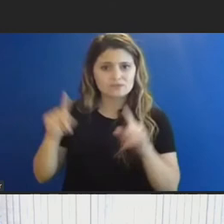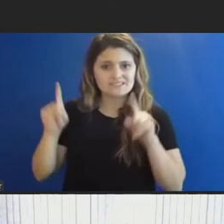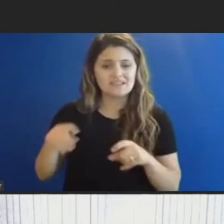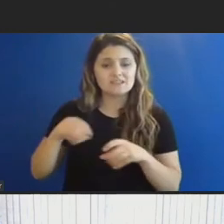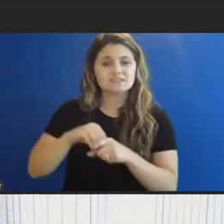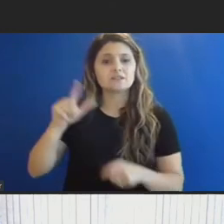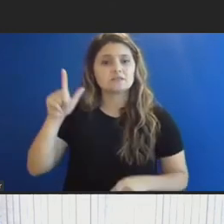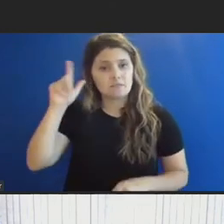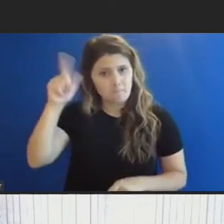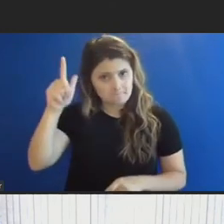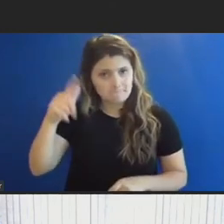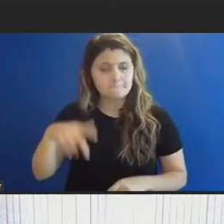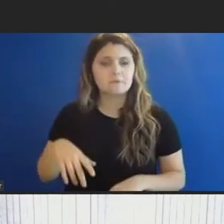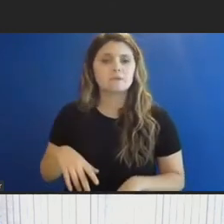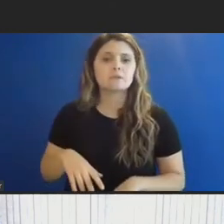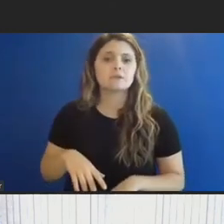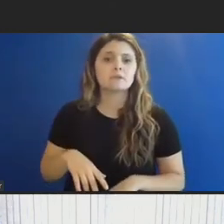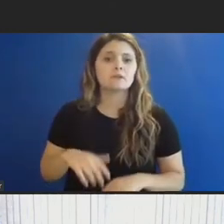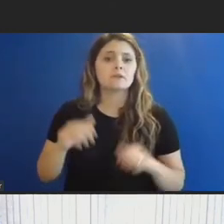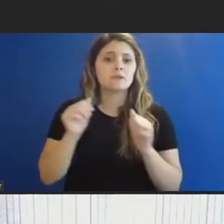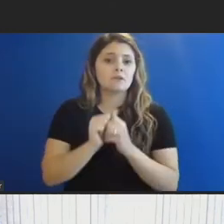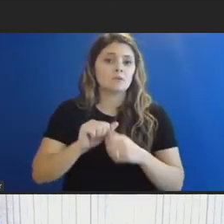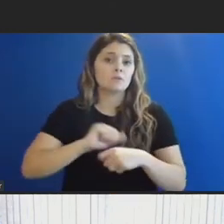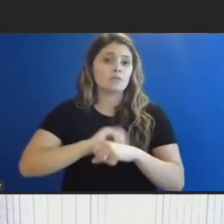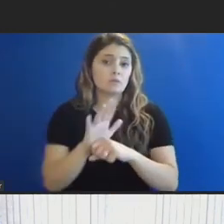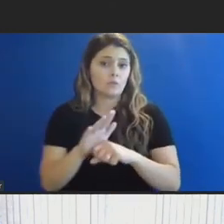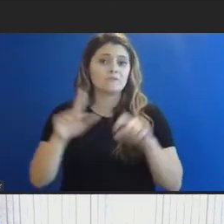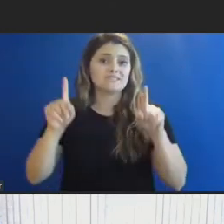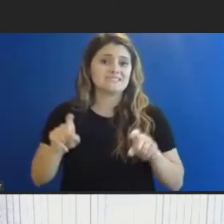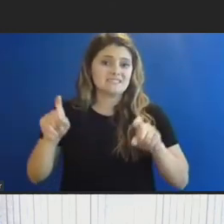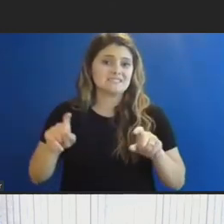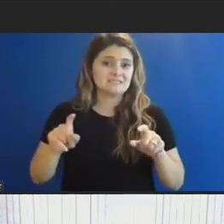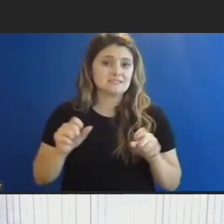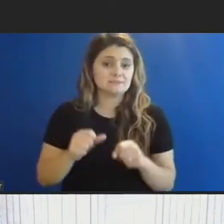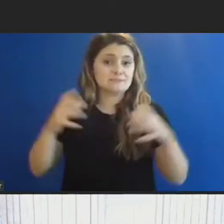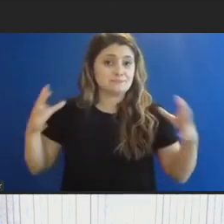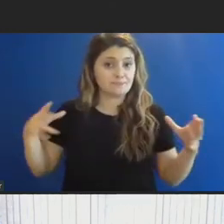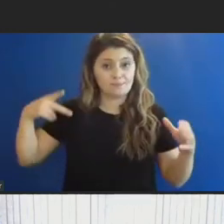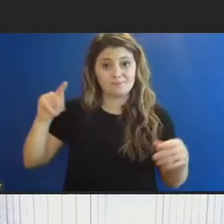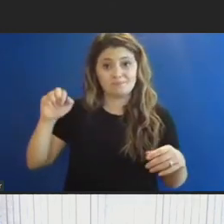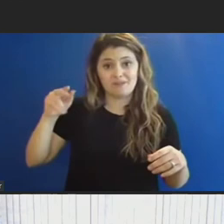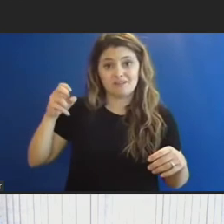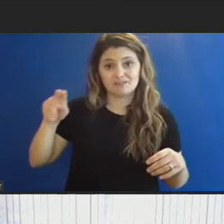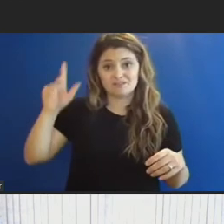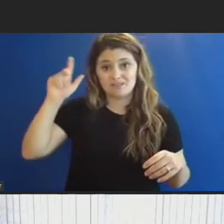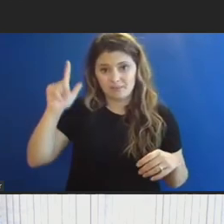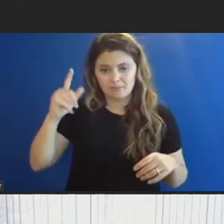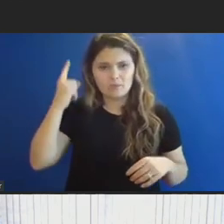Lubbock, and with the expand of COVID-19 testing in the Patterson Library, do you think areas